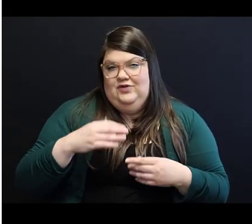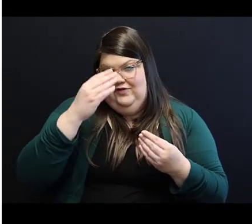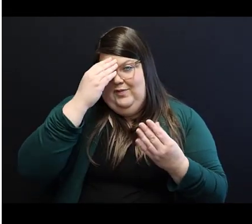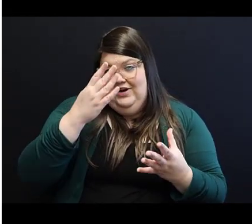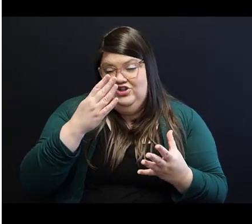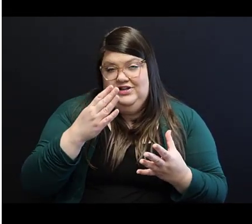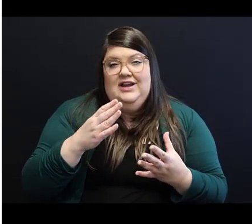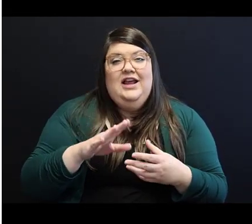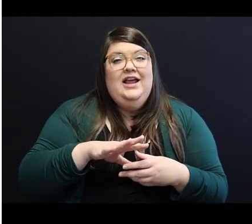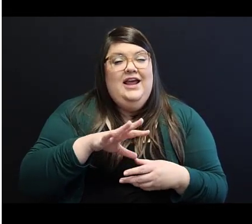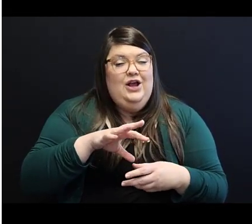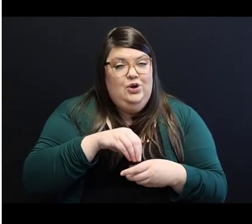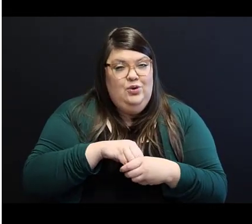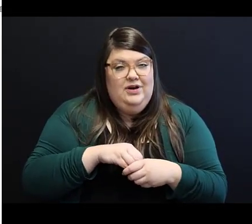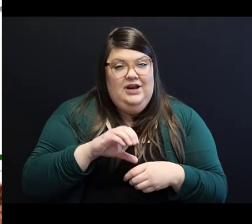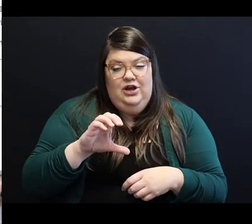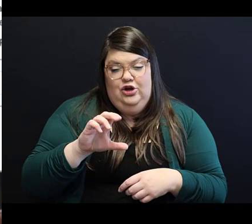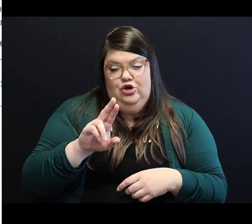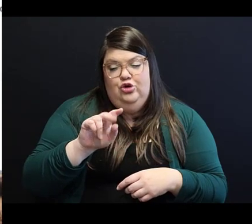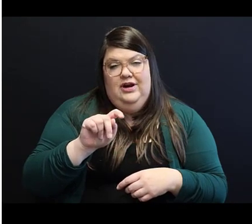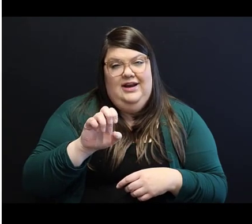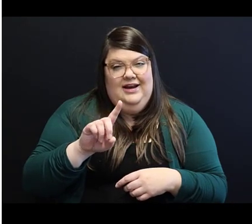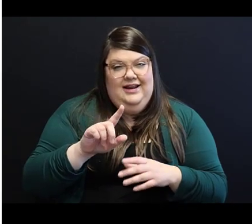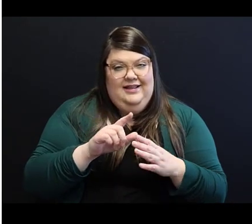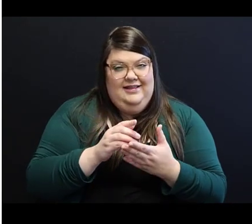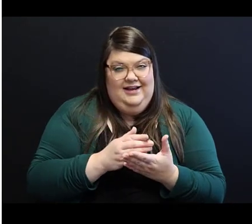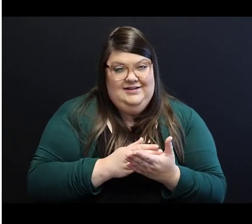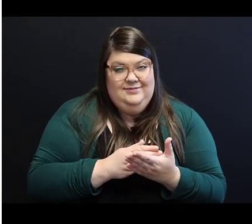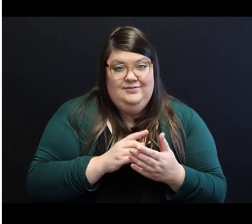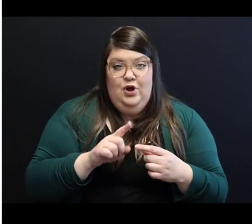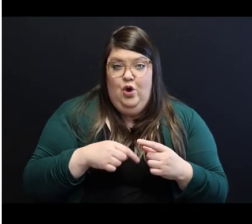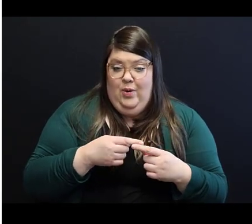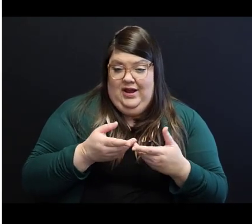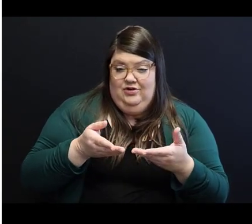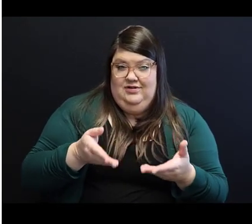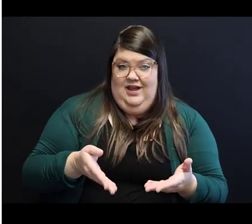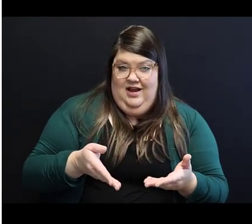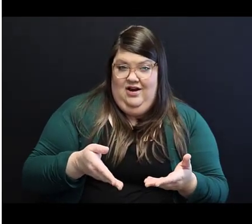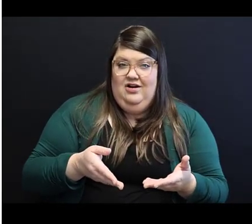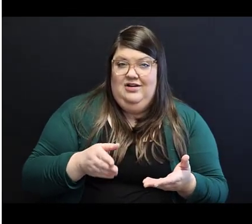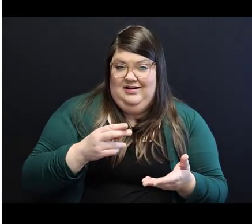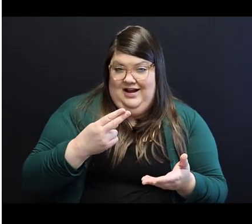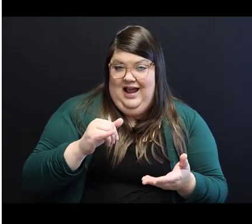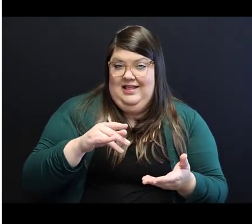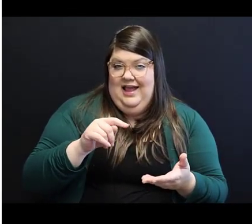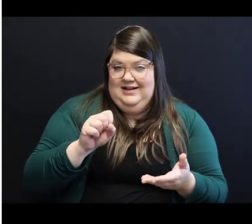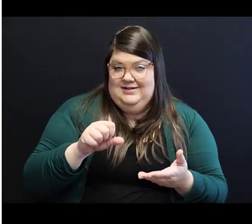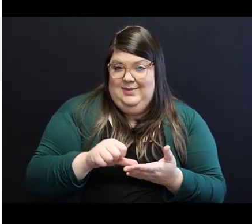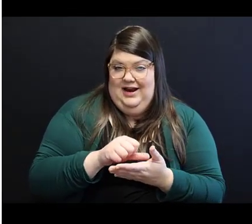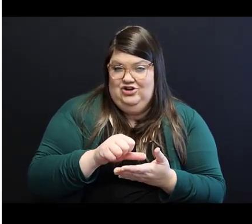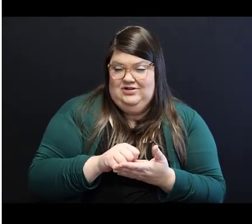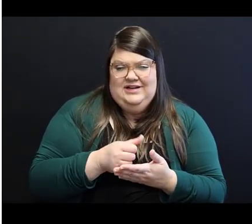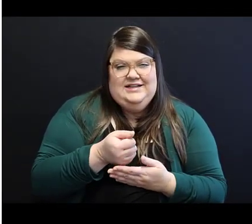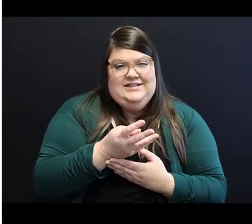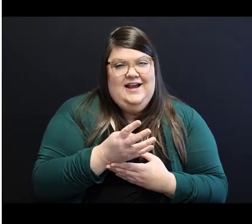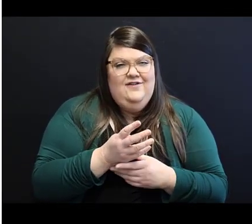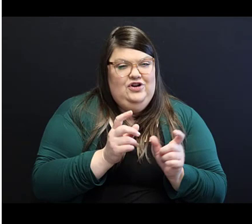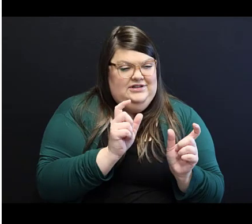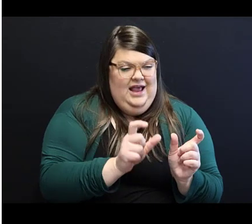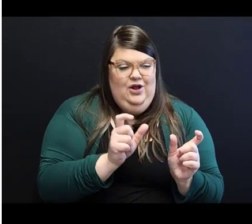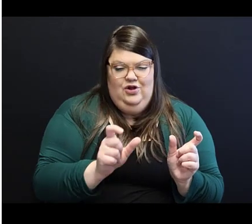including curated lists. Once on the Highlights page, there are several featured tiles available to